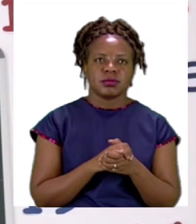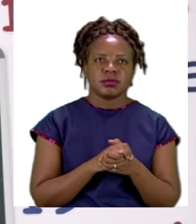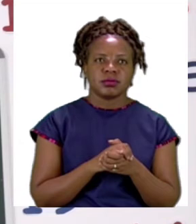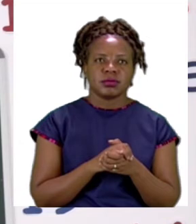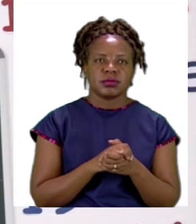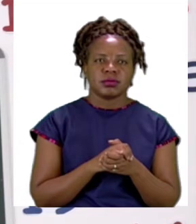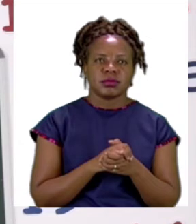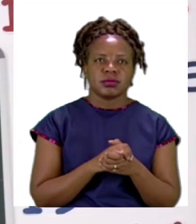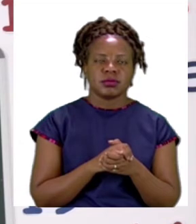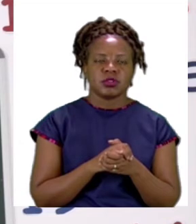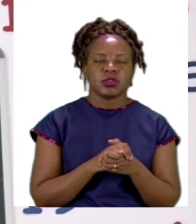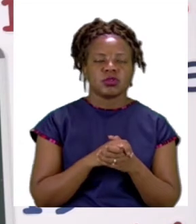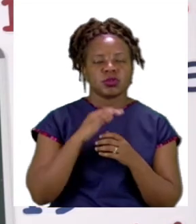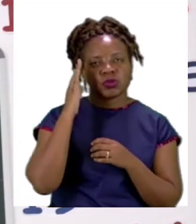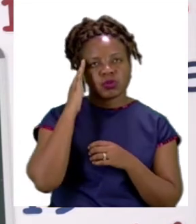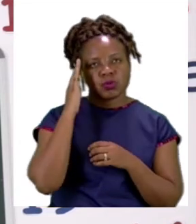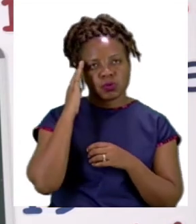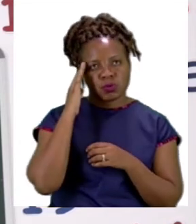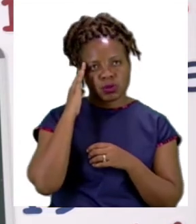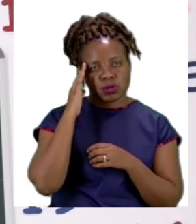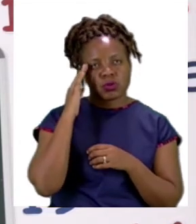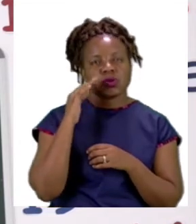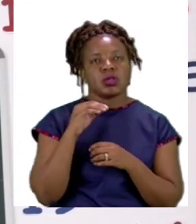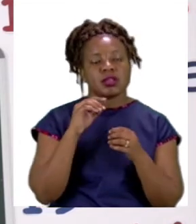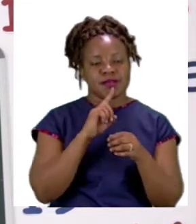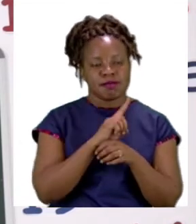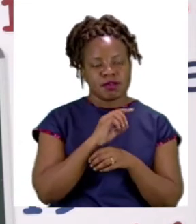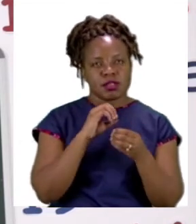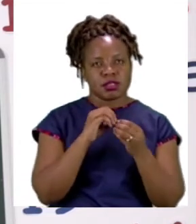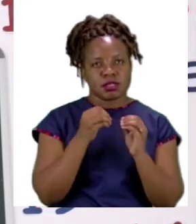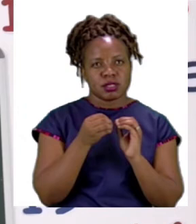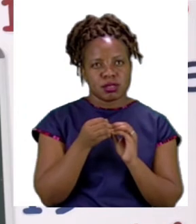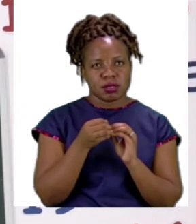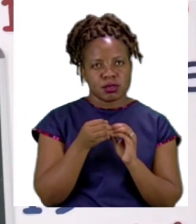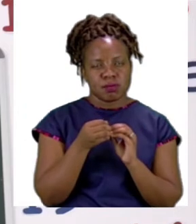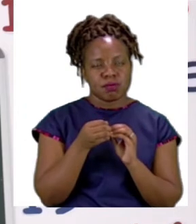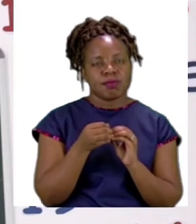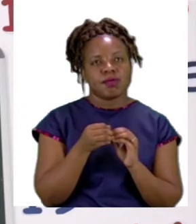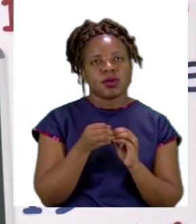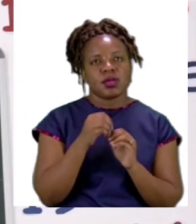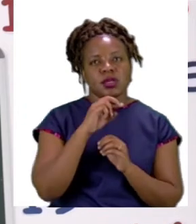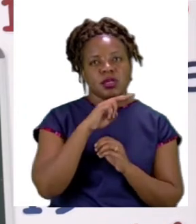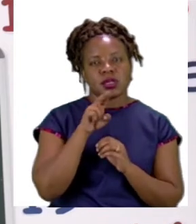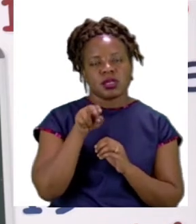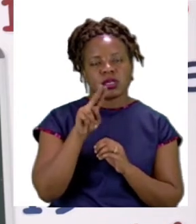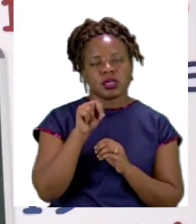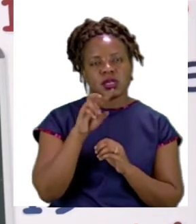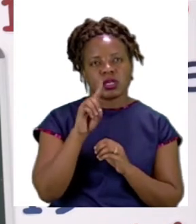is the value and place value. So let's take a look at the first one. We